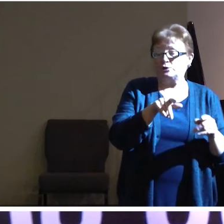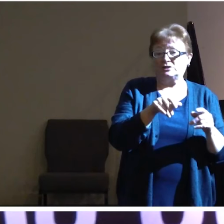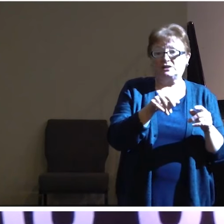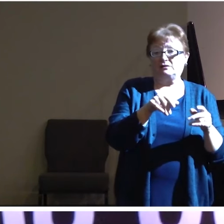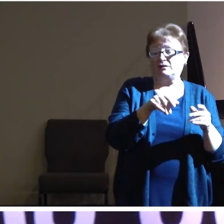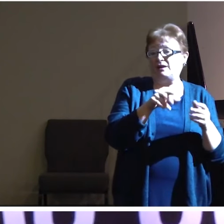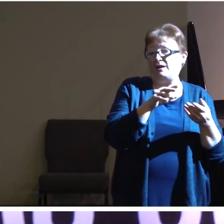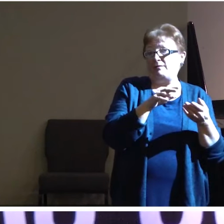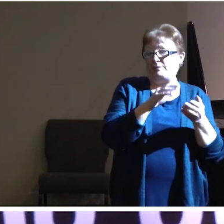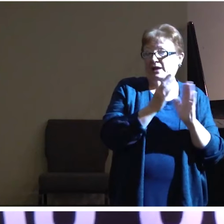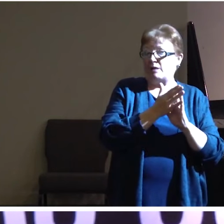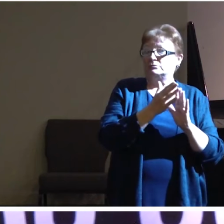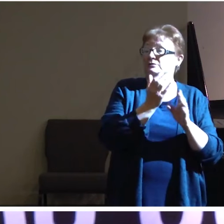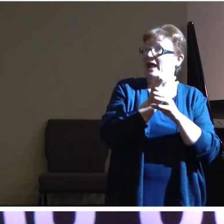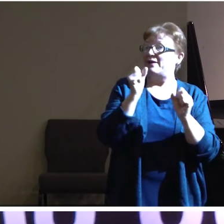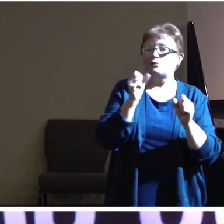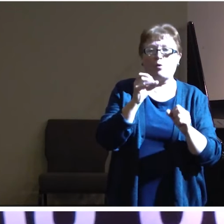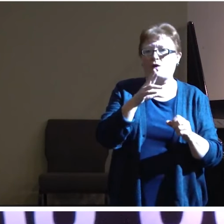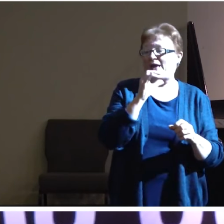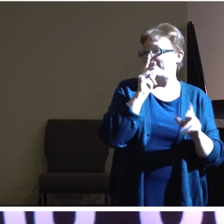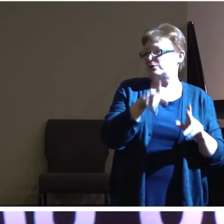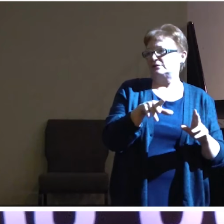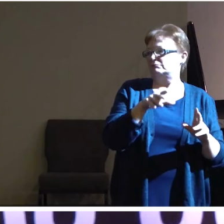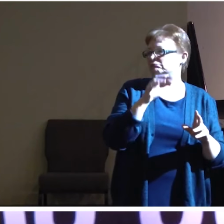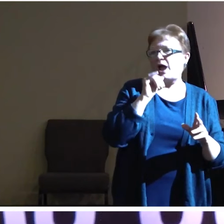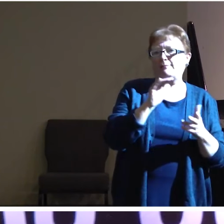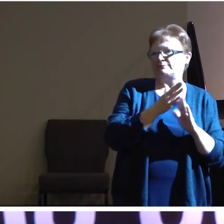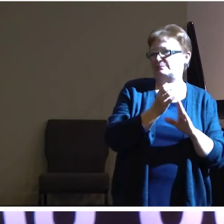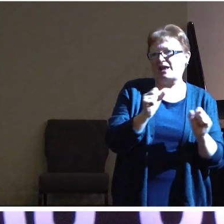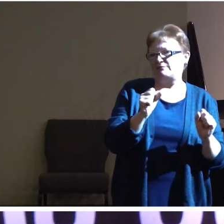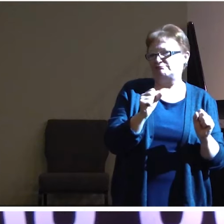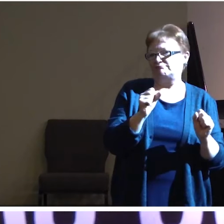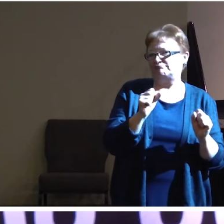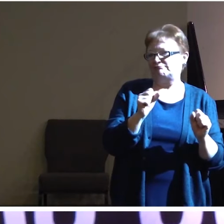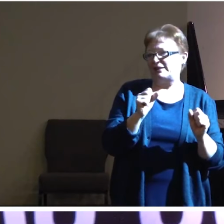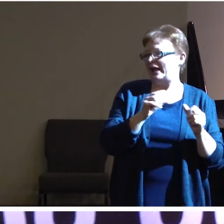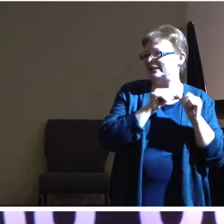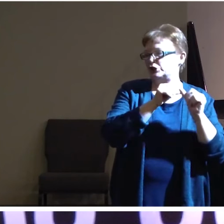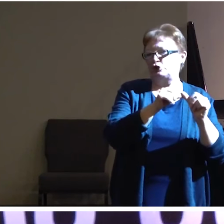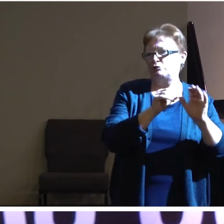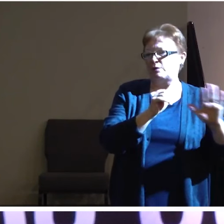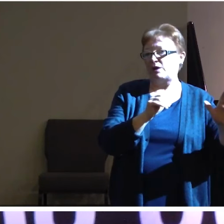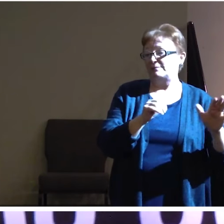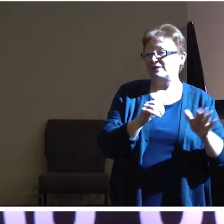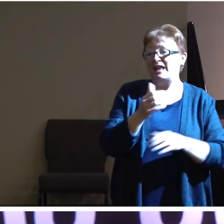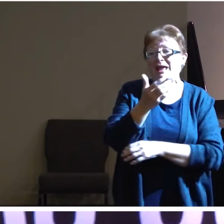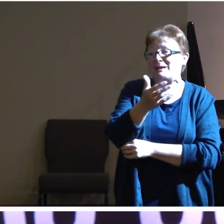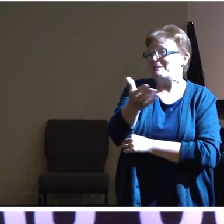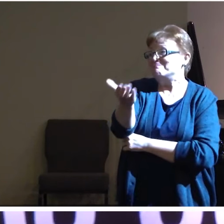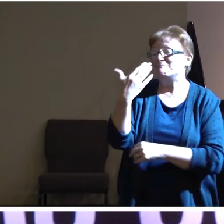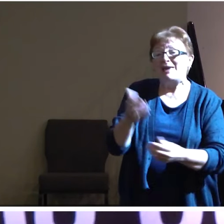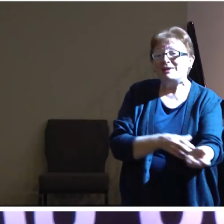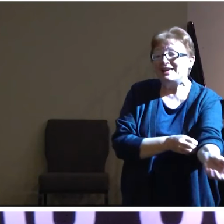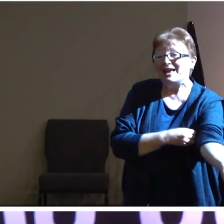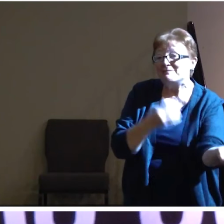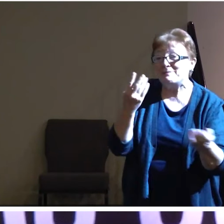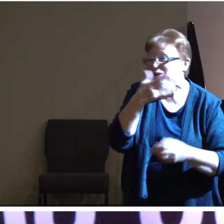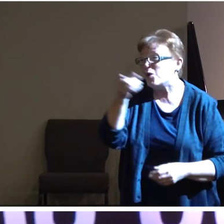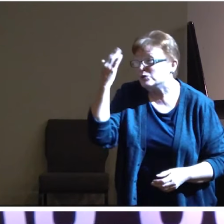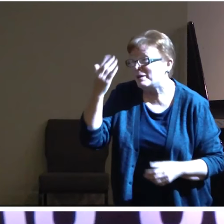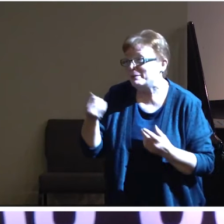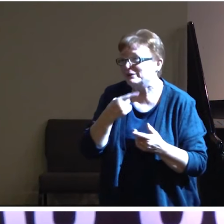disbelief, and their life doesn't get better. Maybe at times you've been told a tale as well, and you're like, I don't know if I believe that.